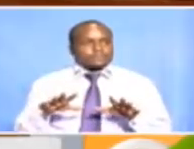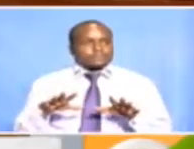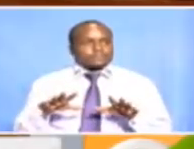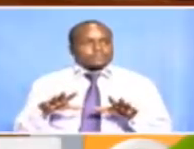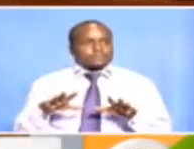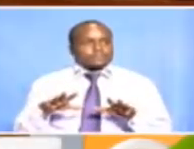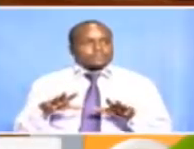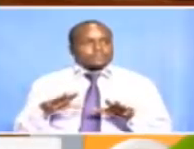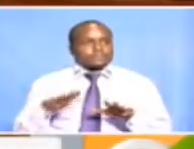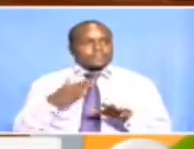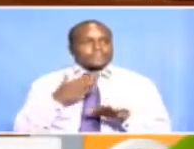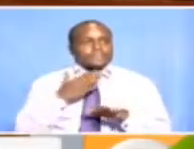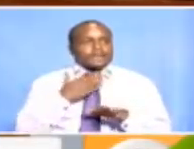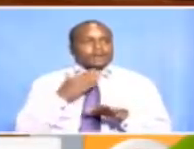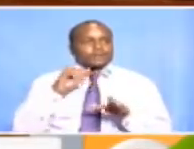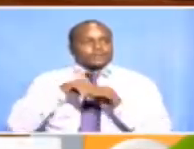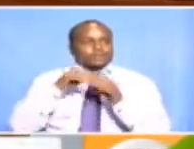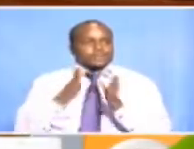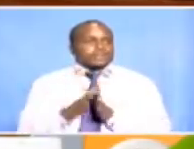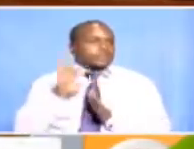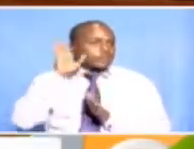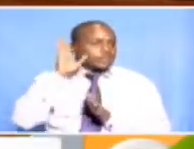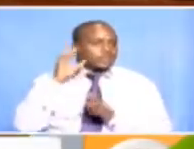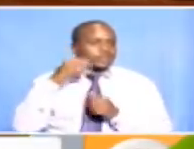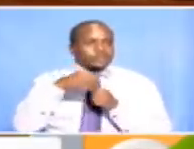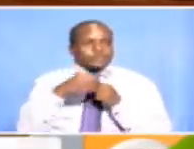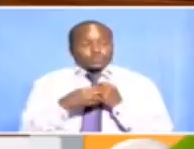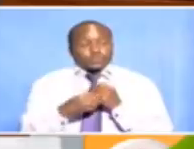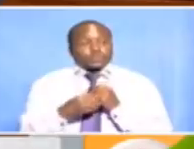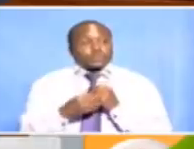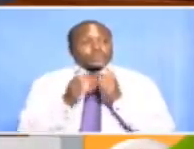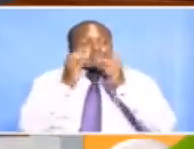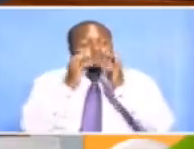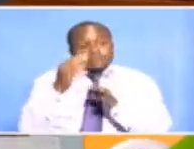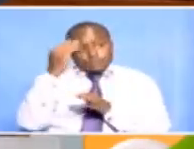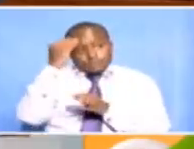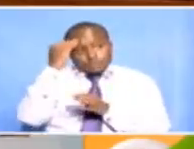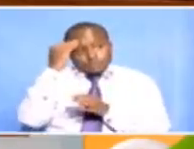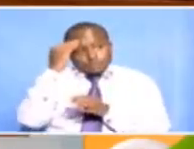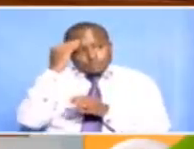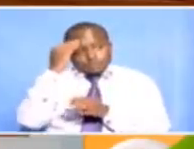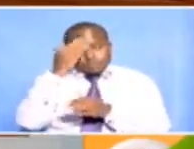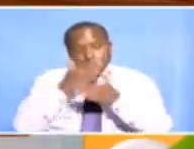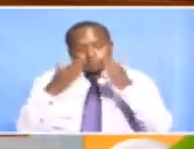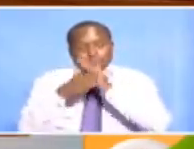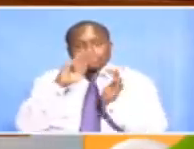I want investors to listen to Sonko. Mm. If you know you have put up a mall